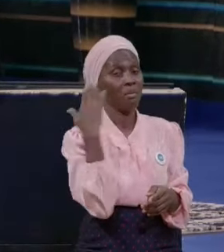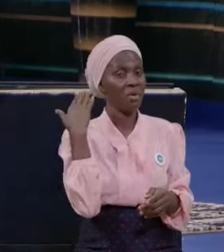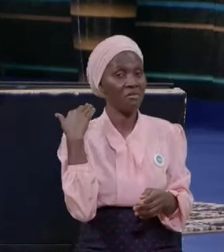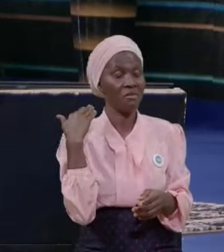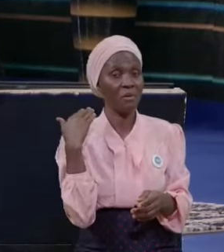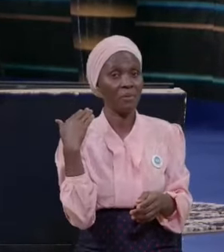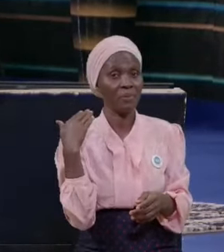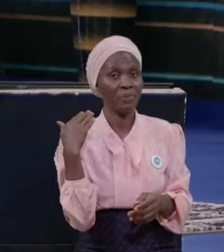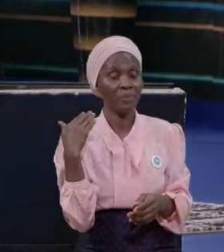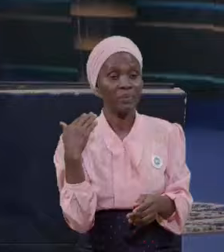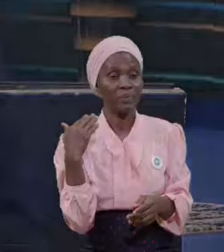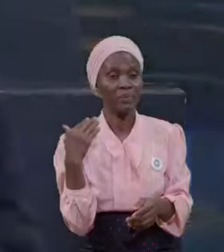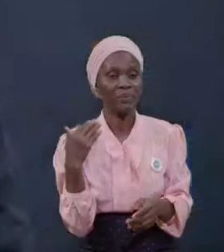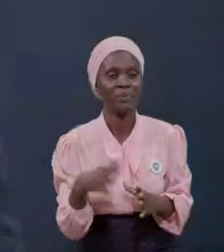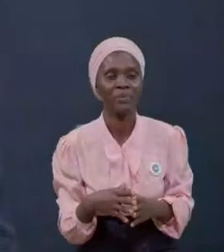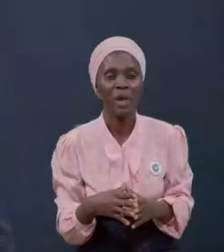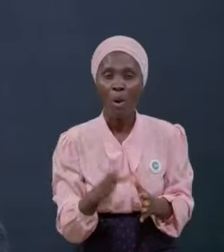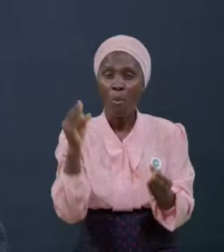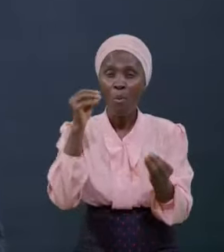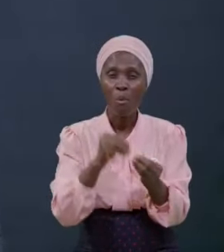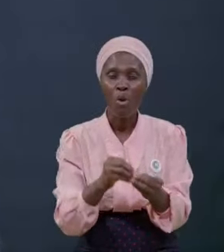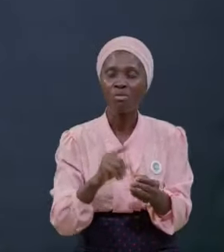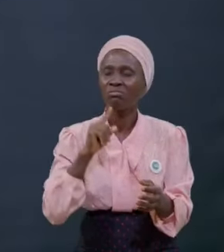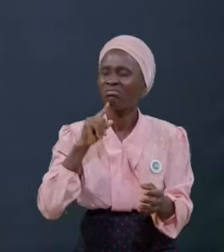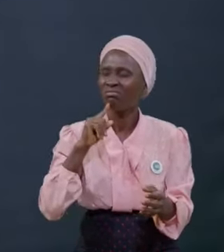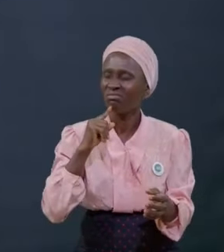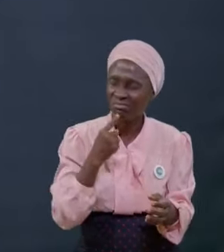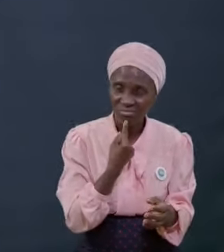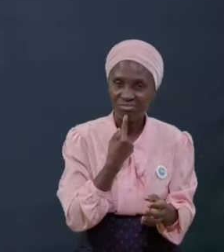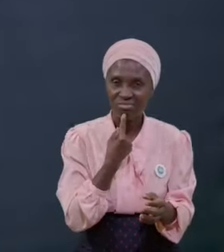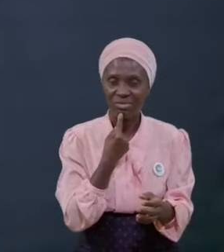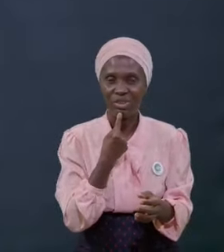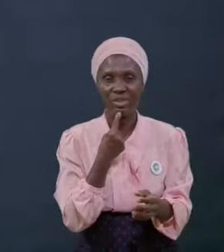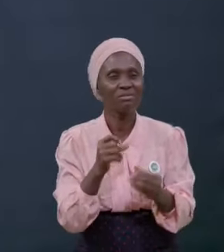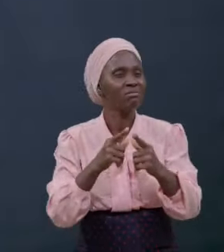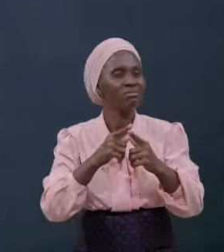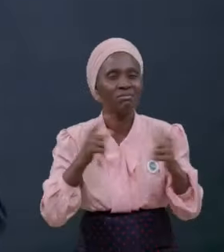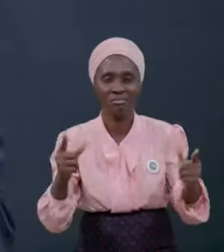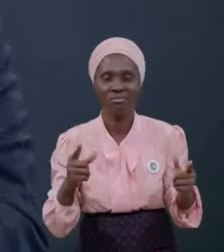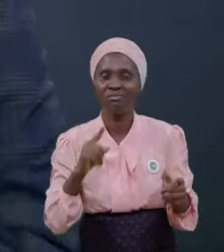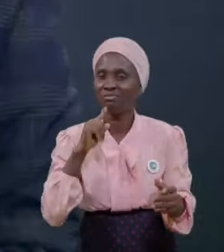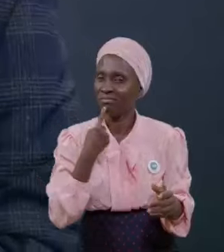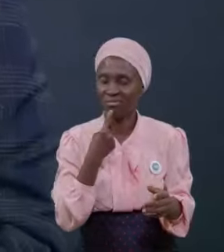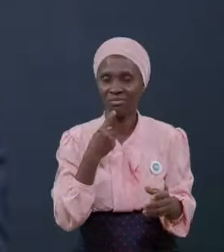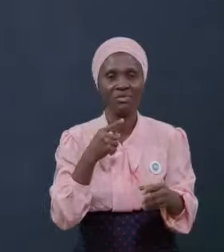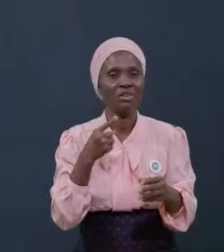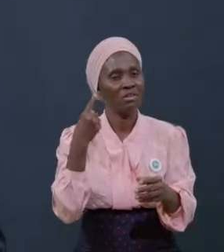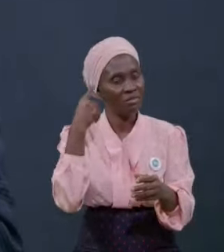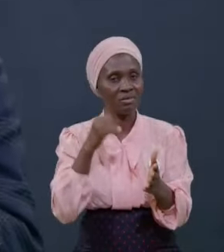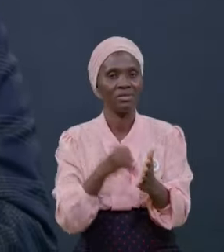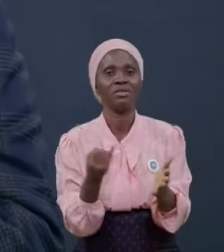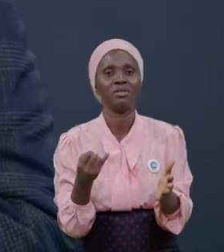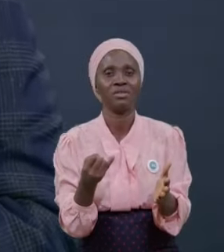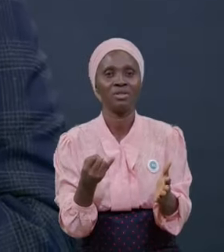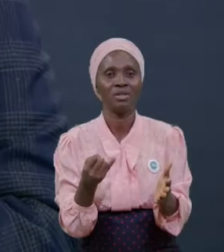zealous. And then he says that it was in the tradition of his father. But look at verse 15. In